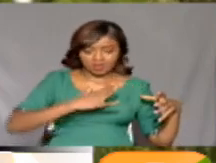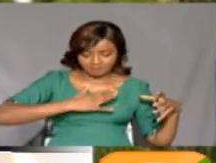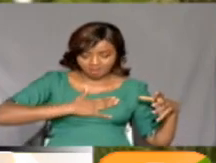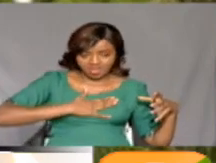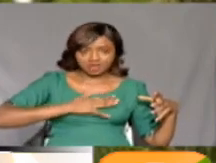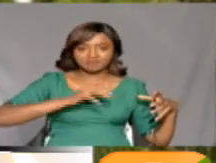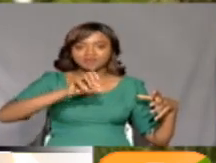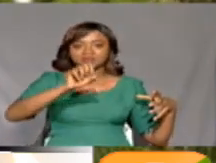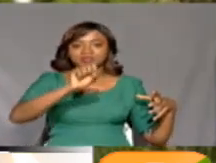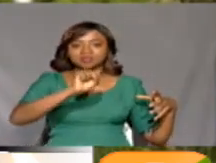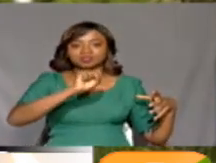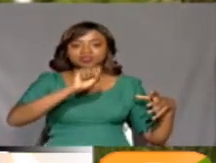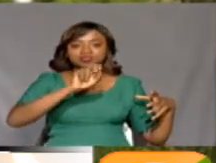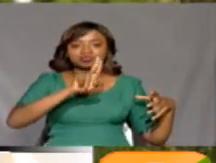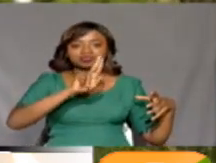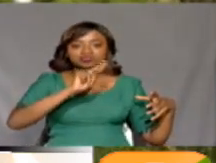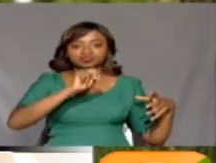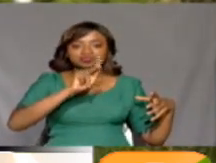could reach Moi.